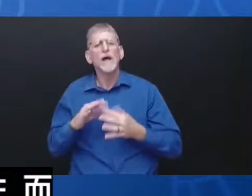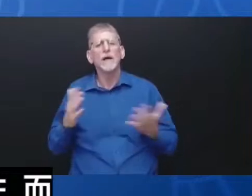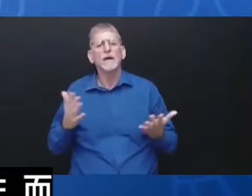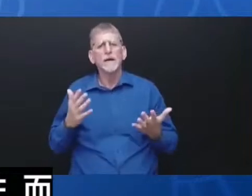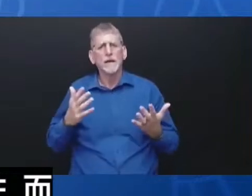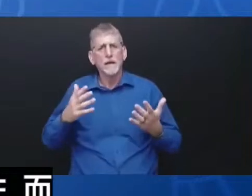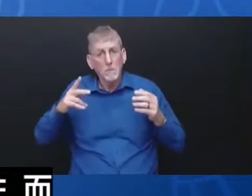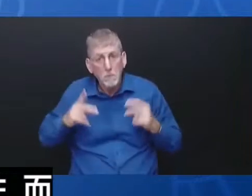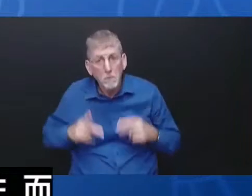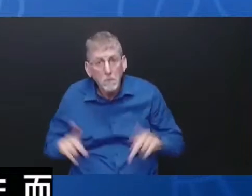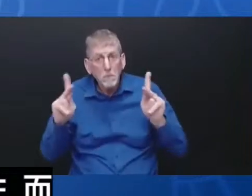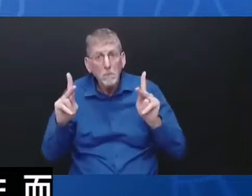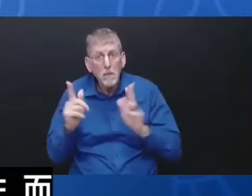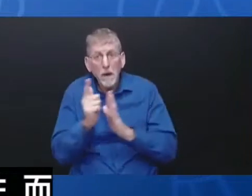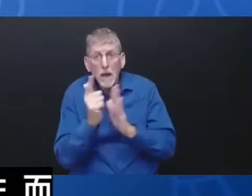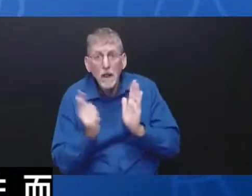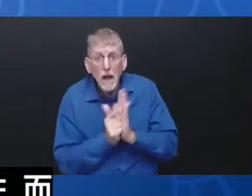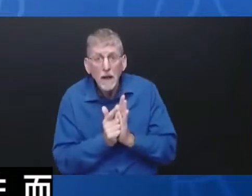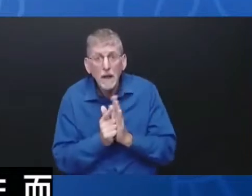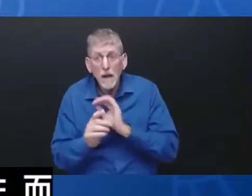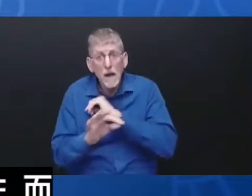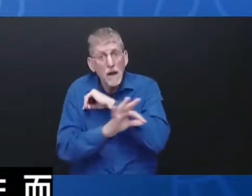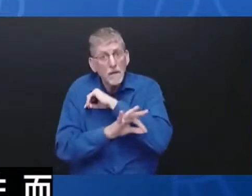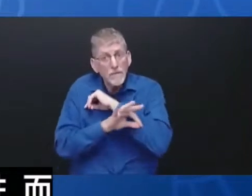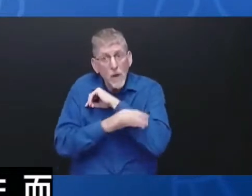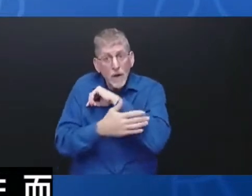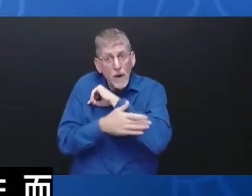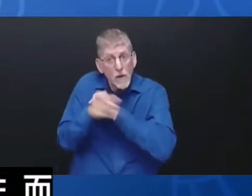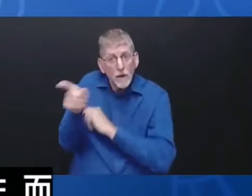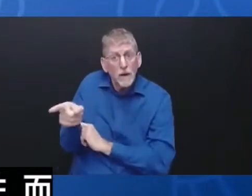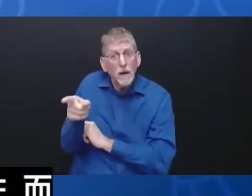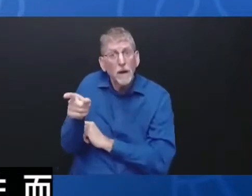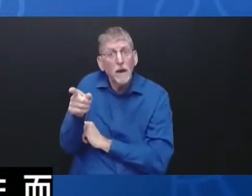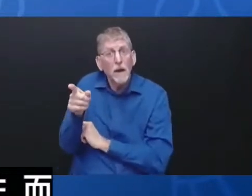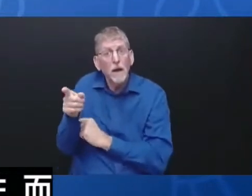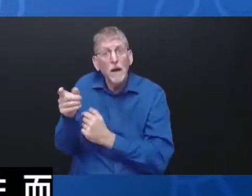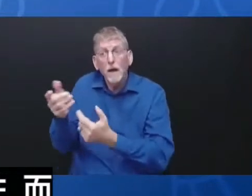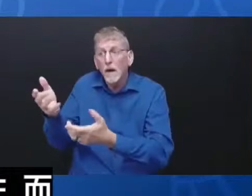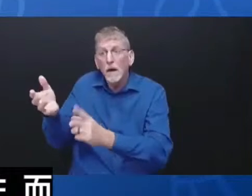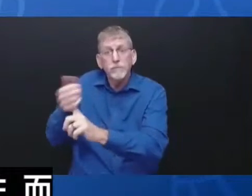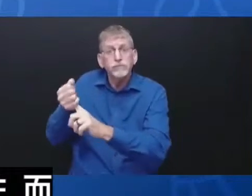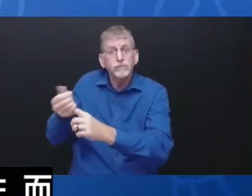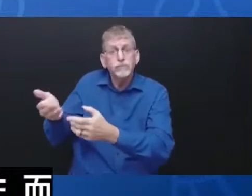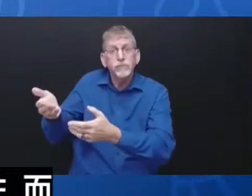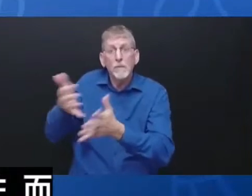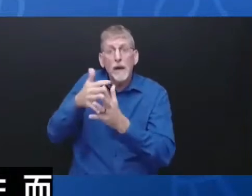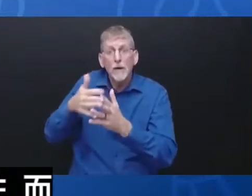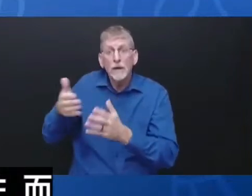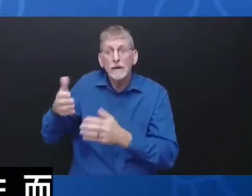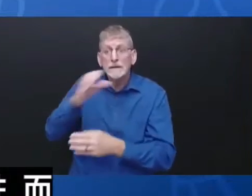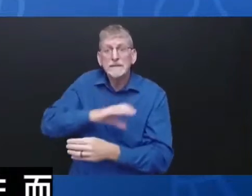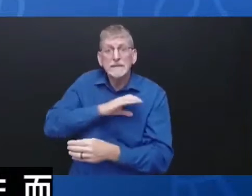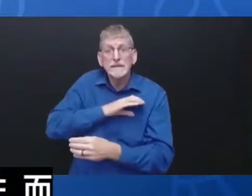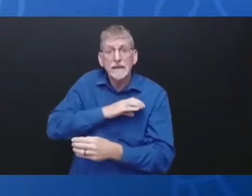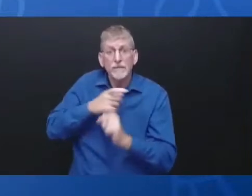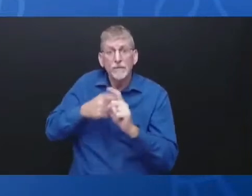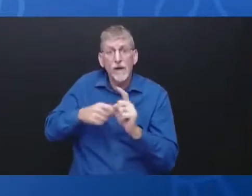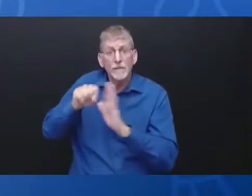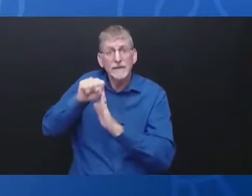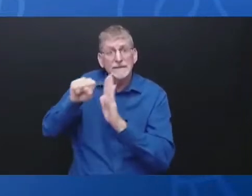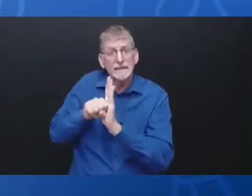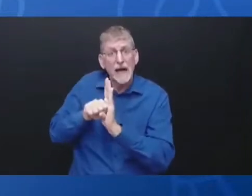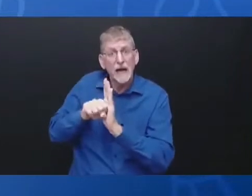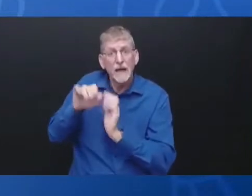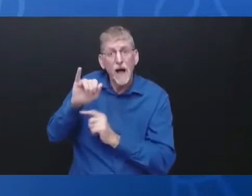country holding an American citizen from Iowa who has not been charged with any crime and holding his passport and not